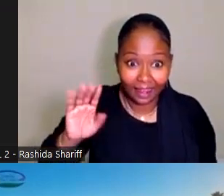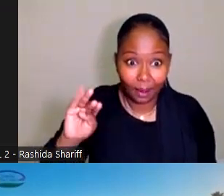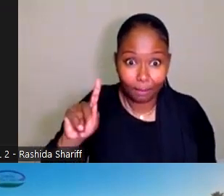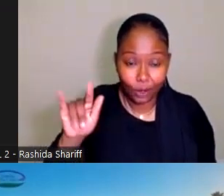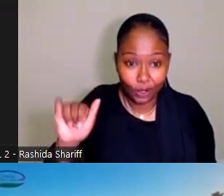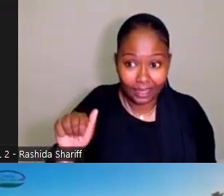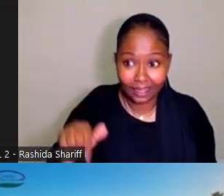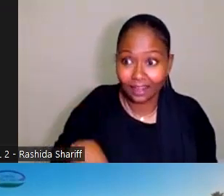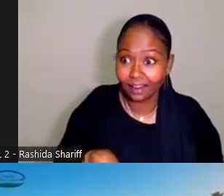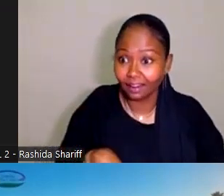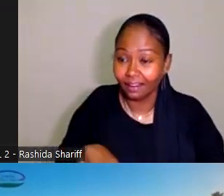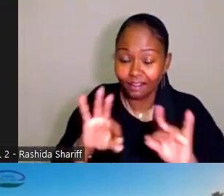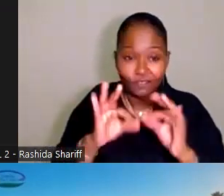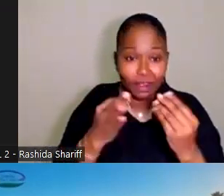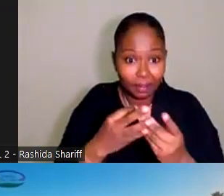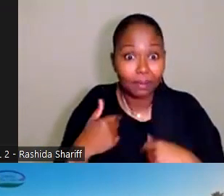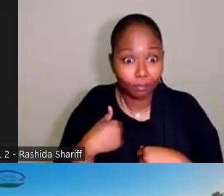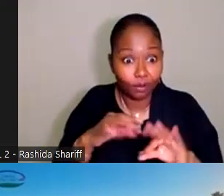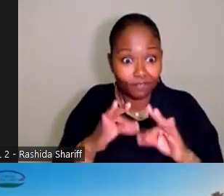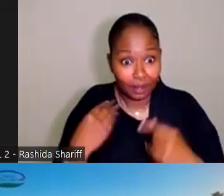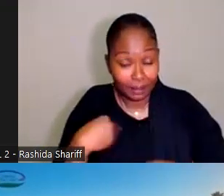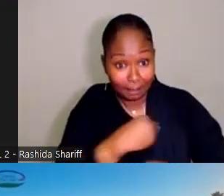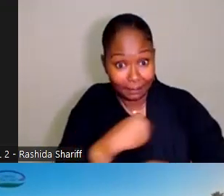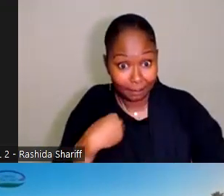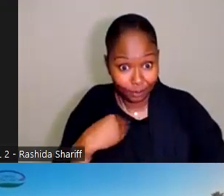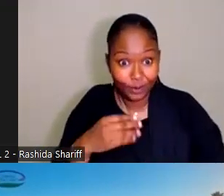Yamoto, family member, parent, California Disability,